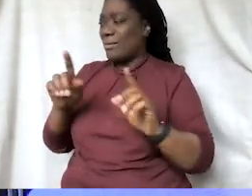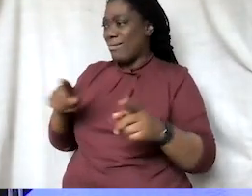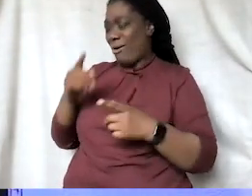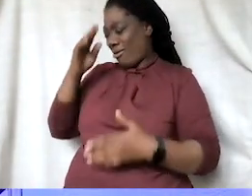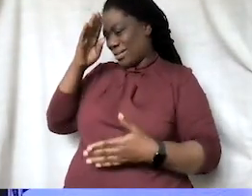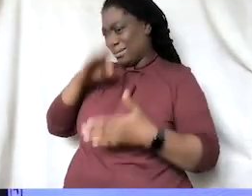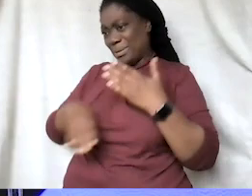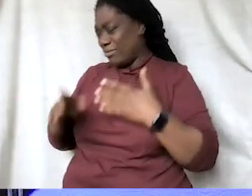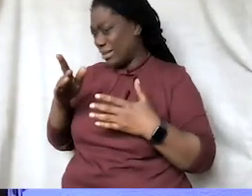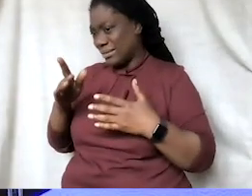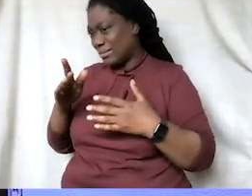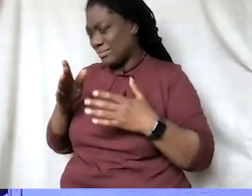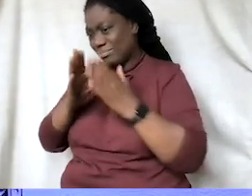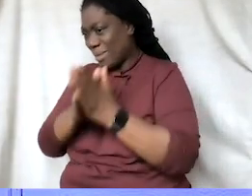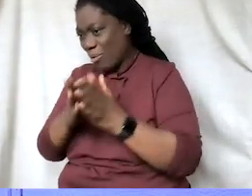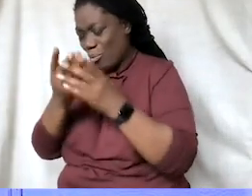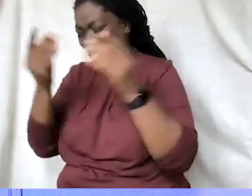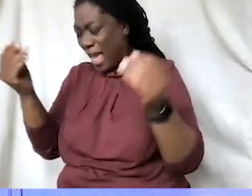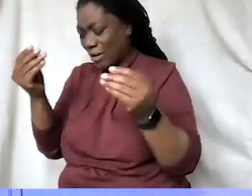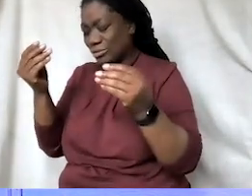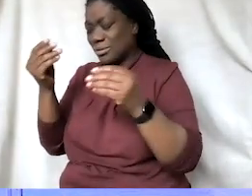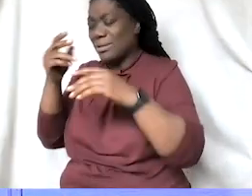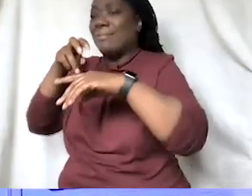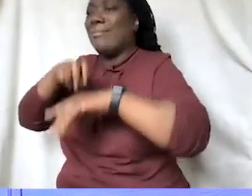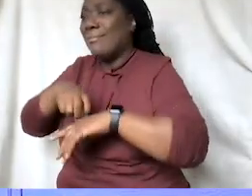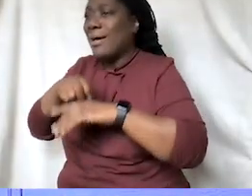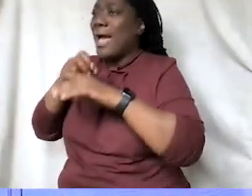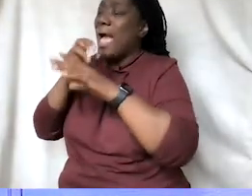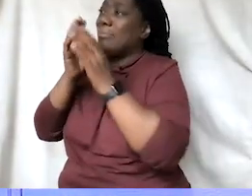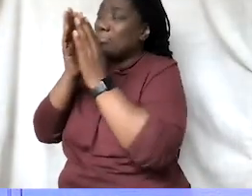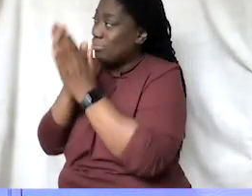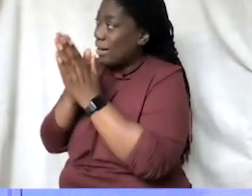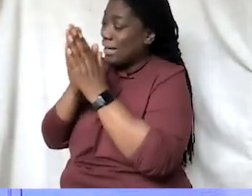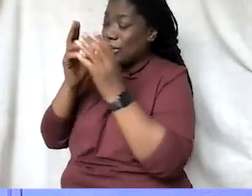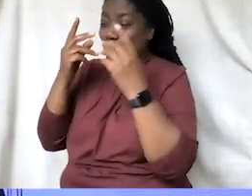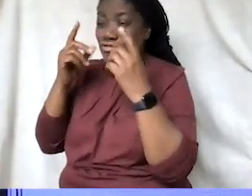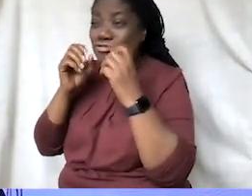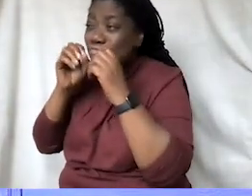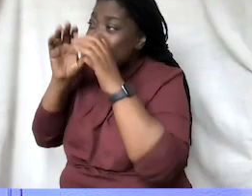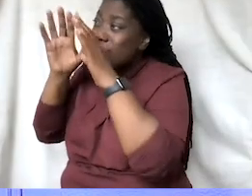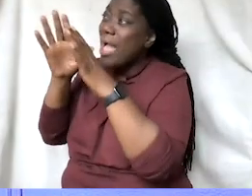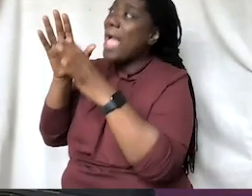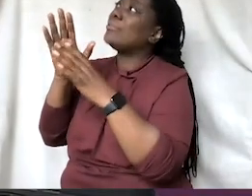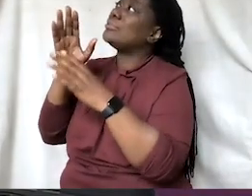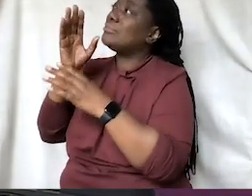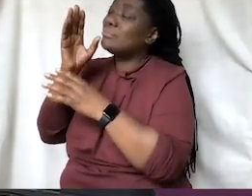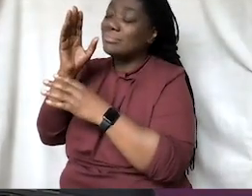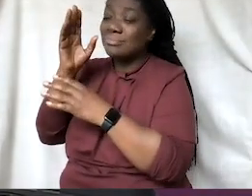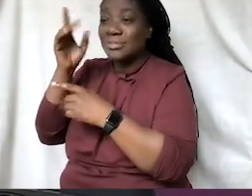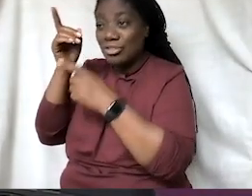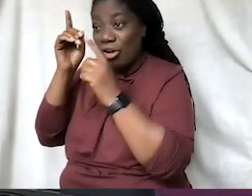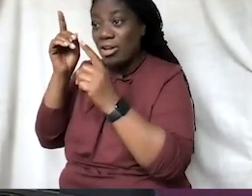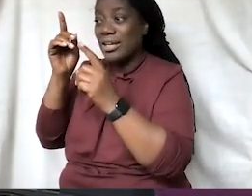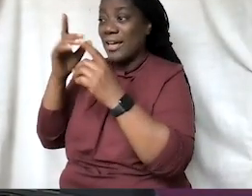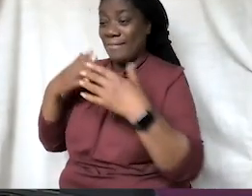you fall on your knees and cry out to God for healing in prayer. You see,